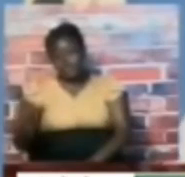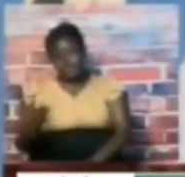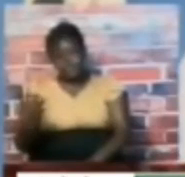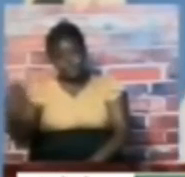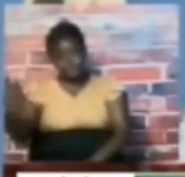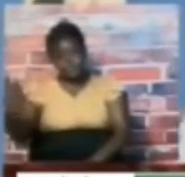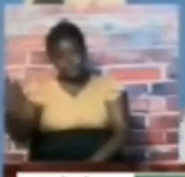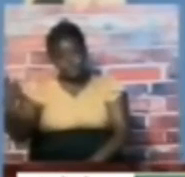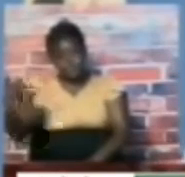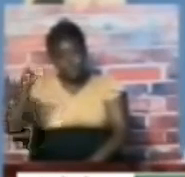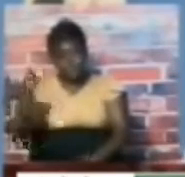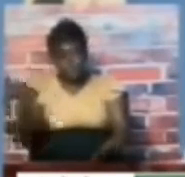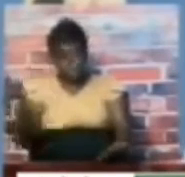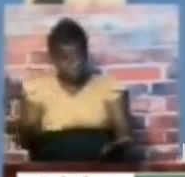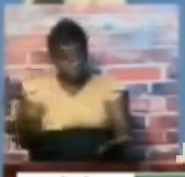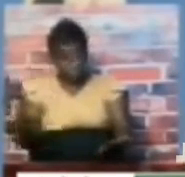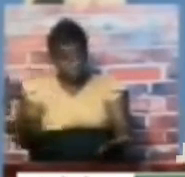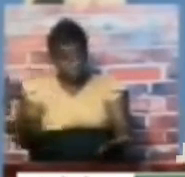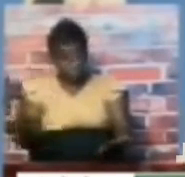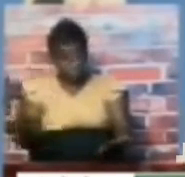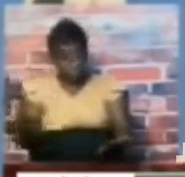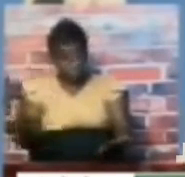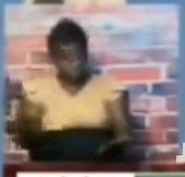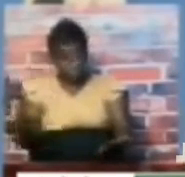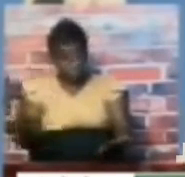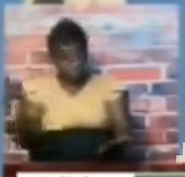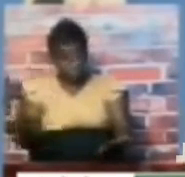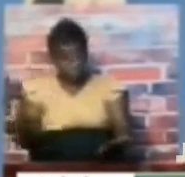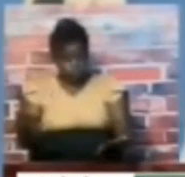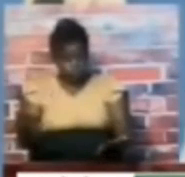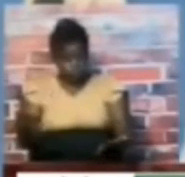when you are walking on my hair. For me, I don't have hair to walk on.